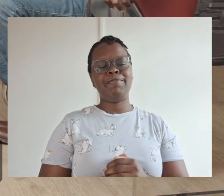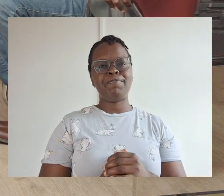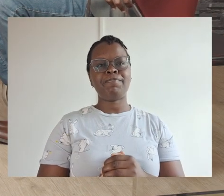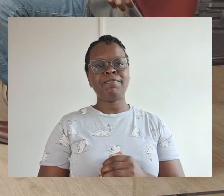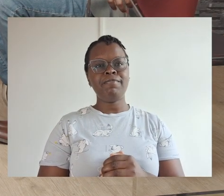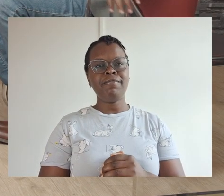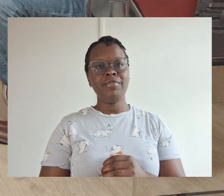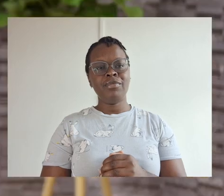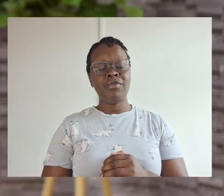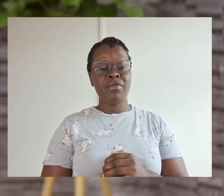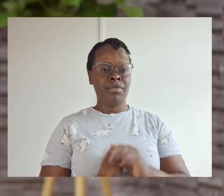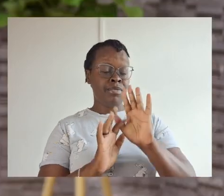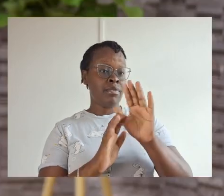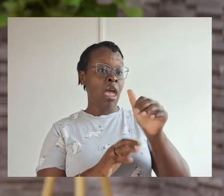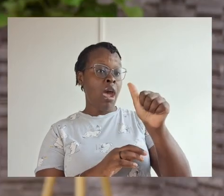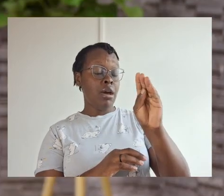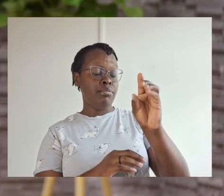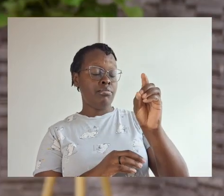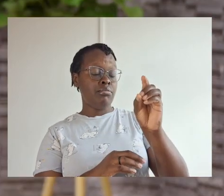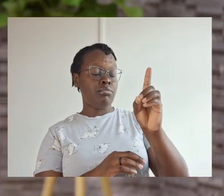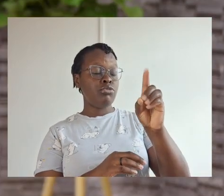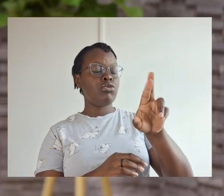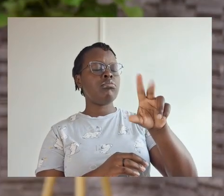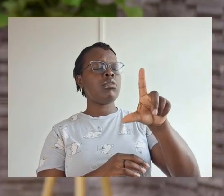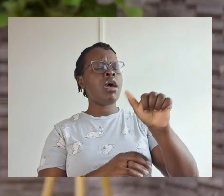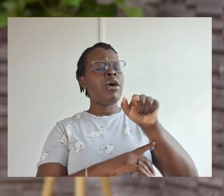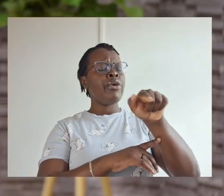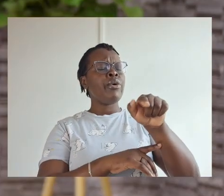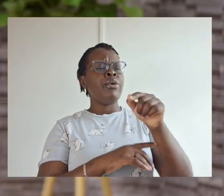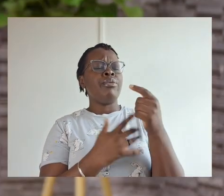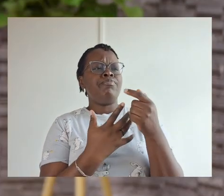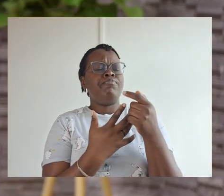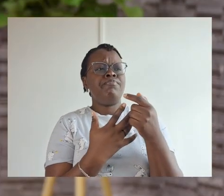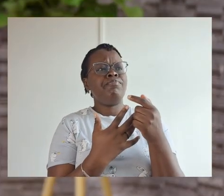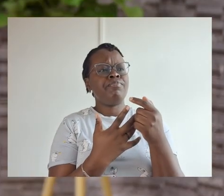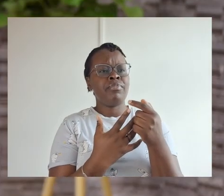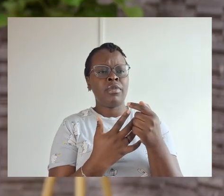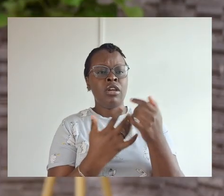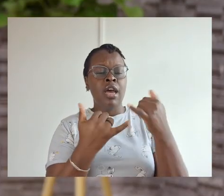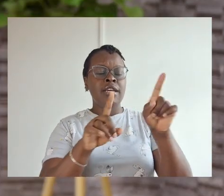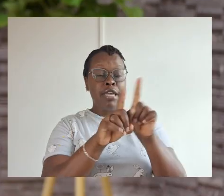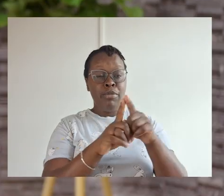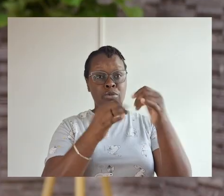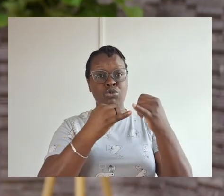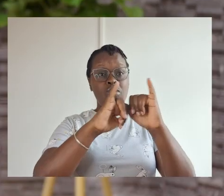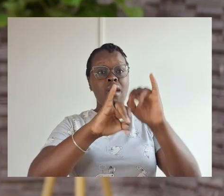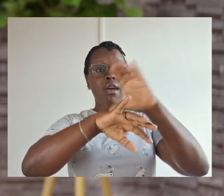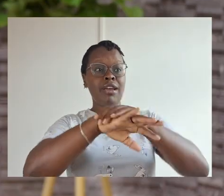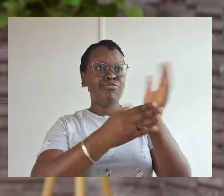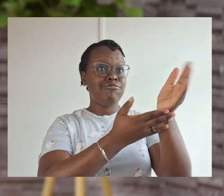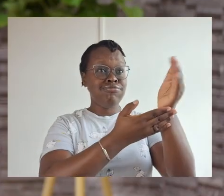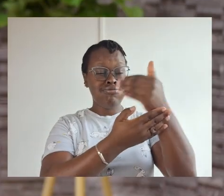many ways. Yeah, and Abdullahi, to what extent has your, as you try to